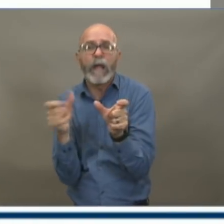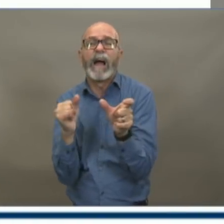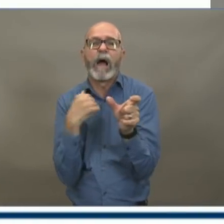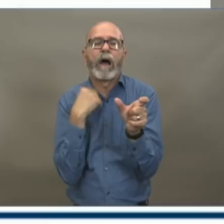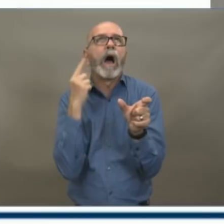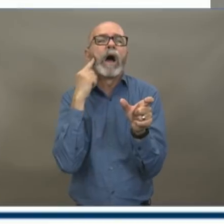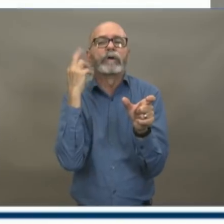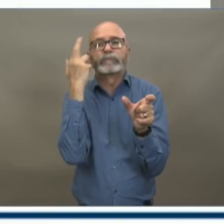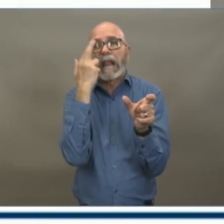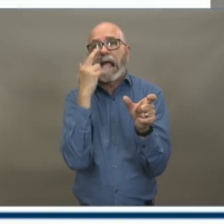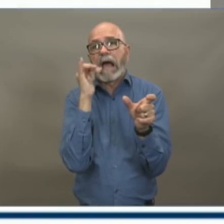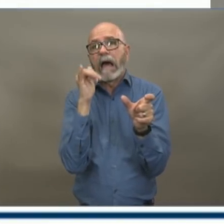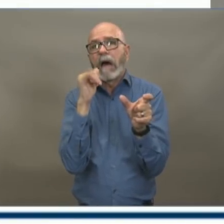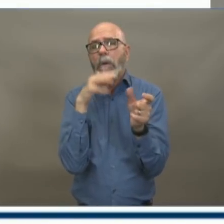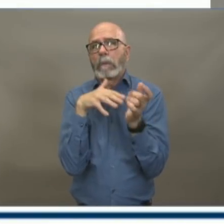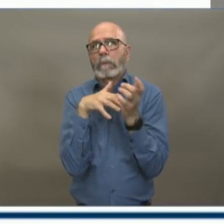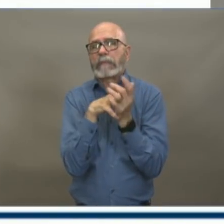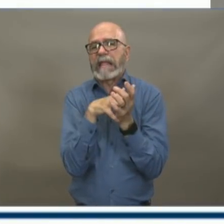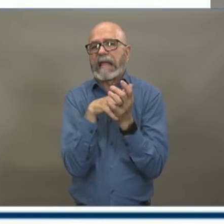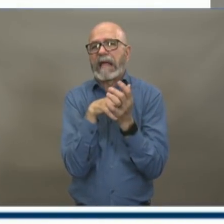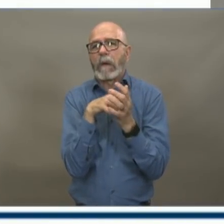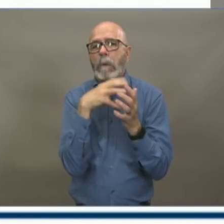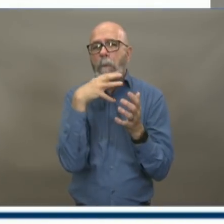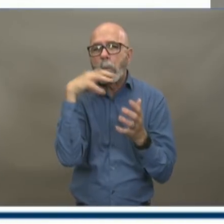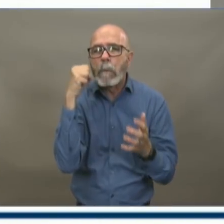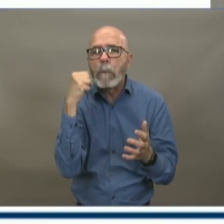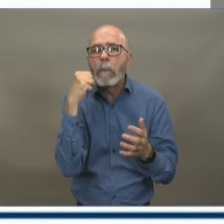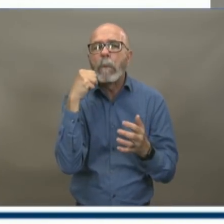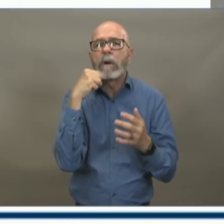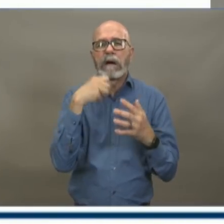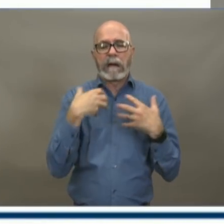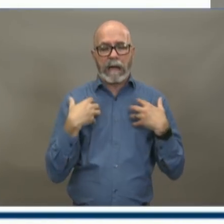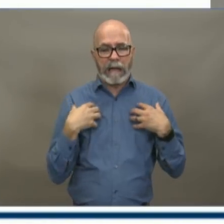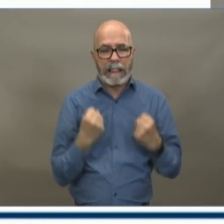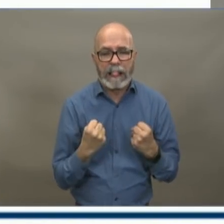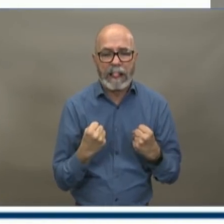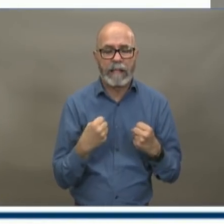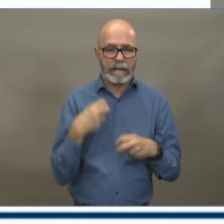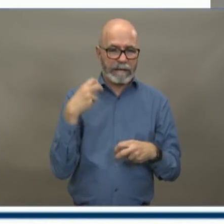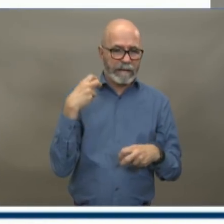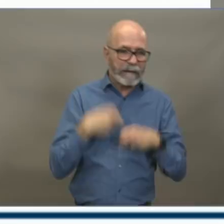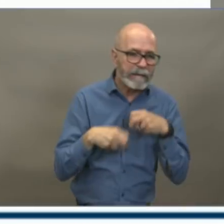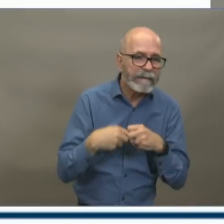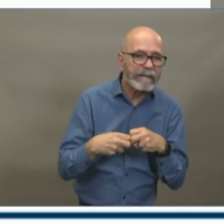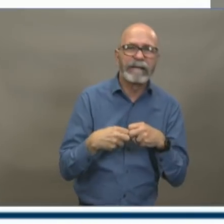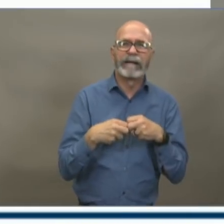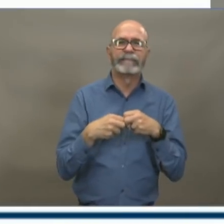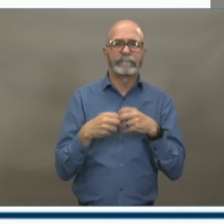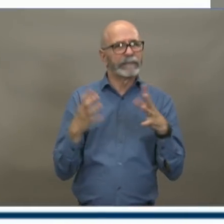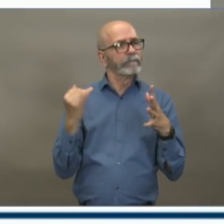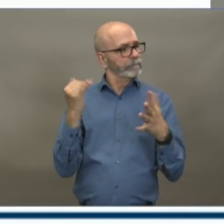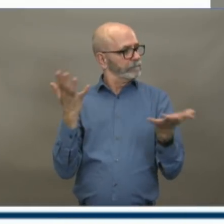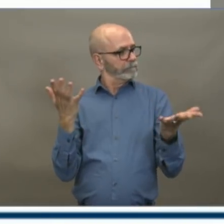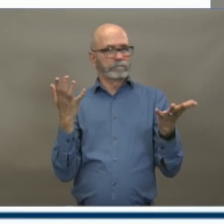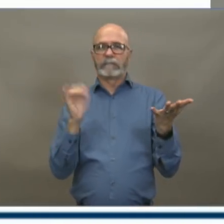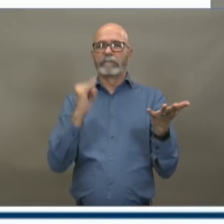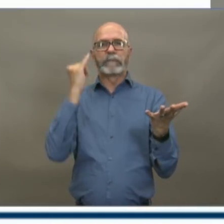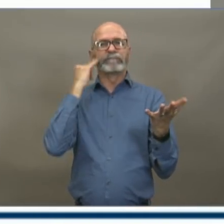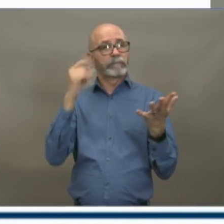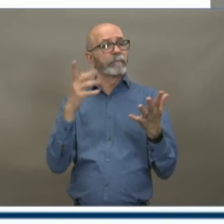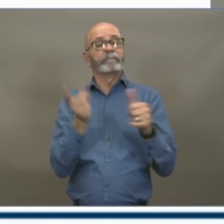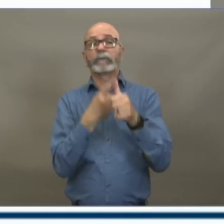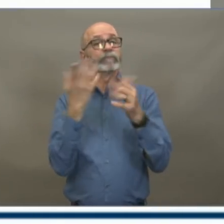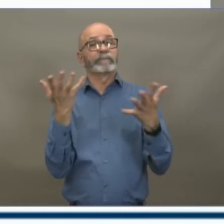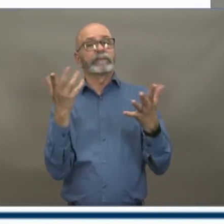health measures. So I'm asking all Nova Scotians to do the same thing when it comes to vaccine. Be patient.